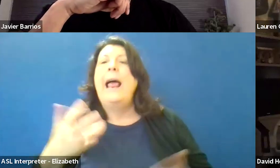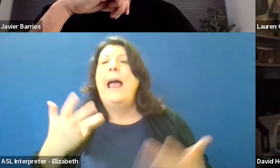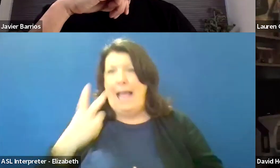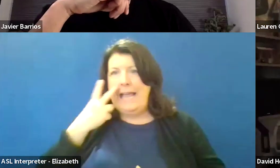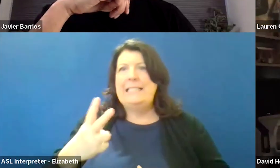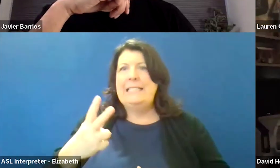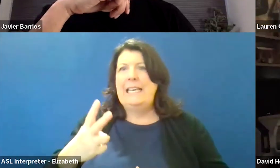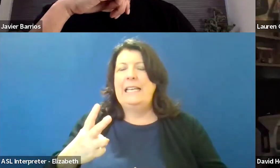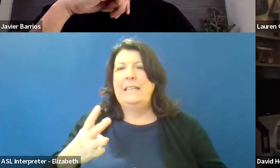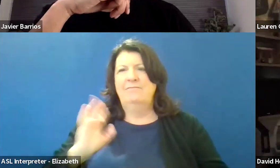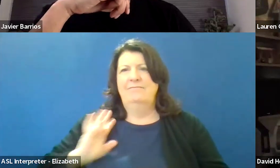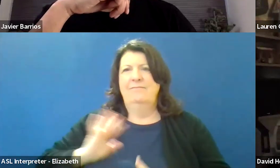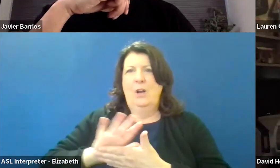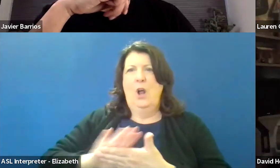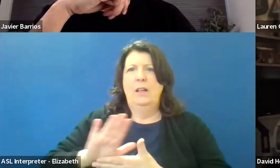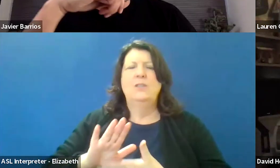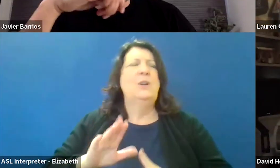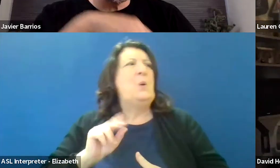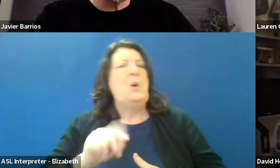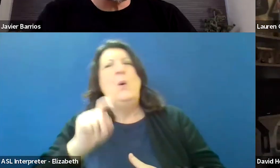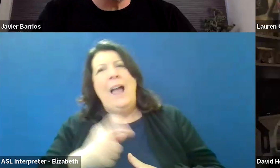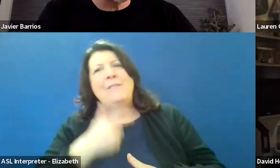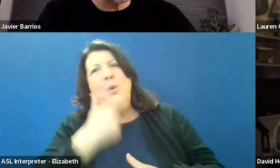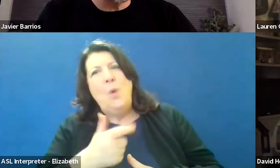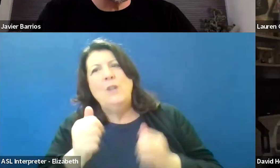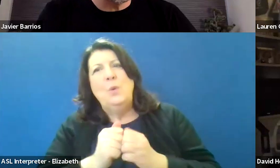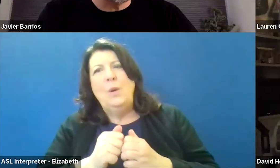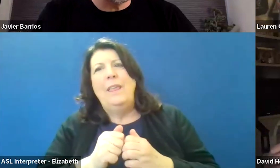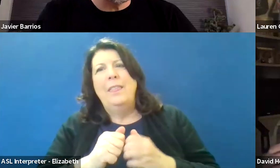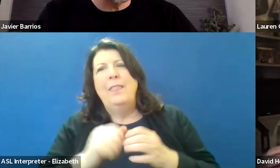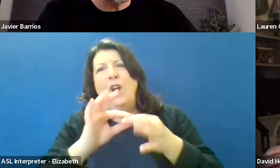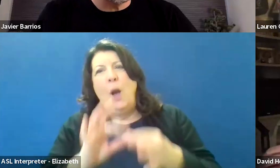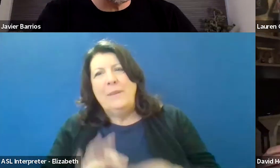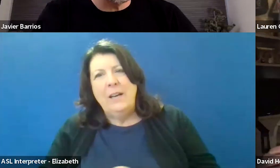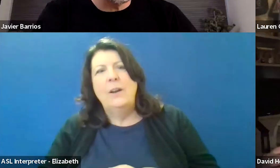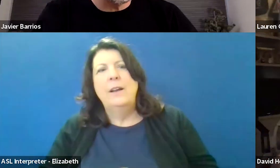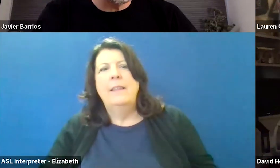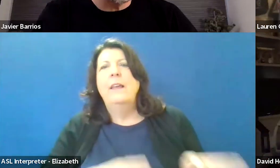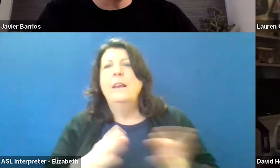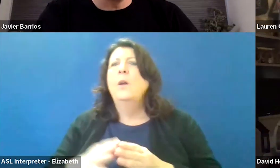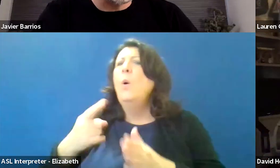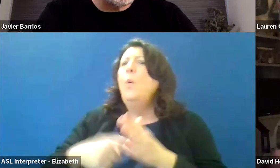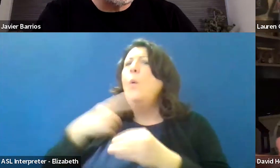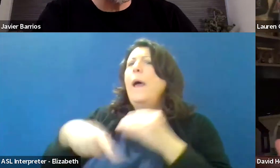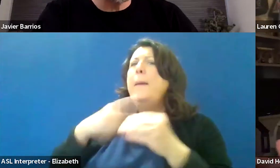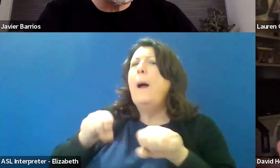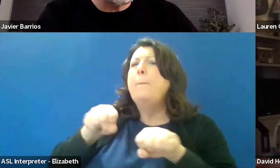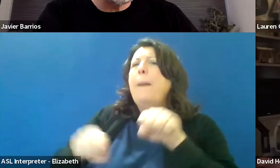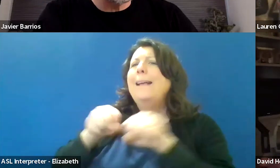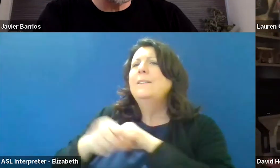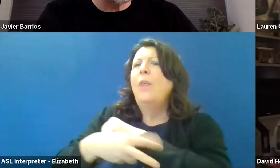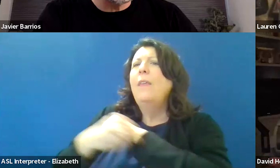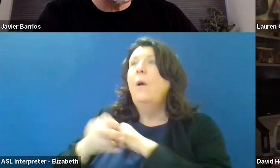they're like, no, you got to watch the Criterion with the commentary. Truffaut's amazing. So I did that. And then what about Bicycle Thieves, you know? And then it was like, okay, we're going to pivot to